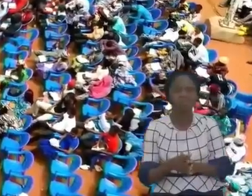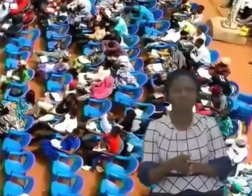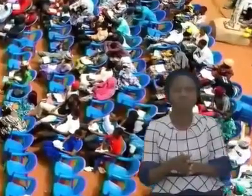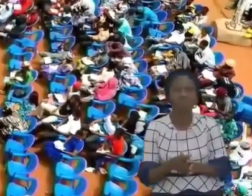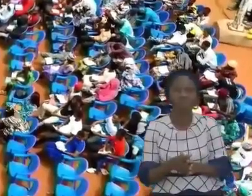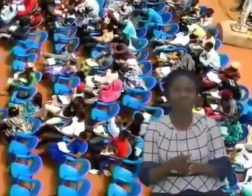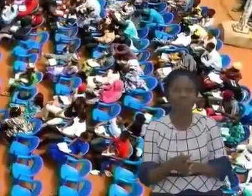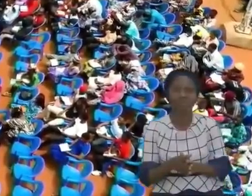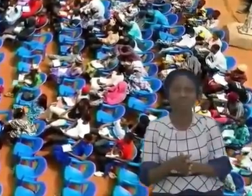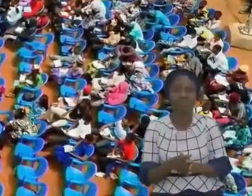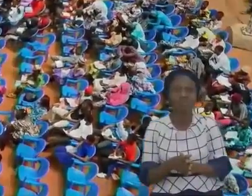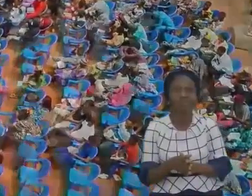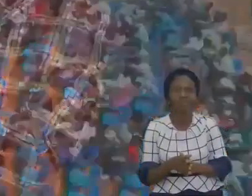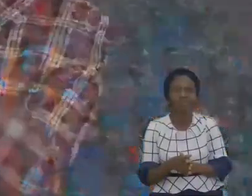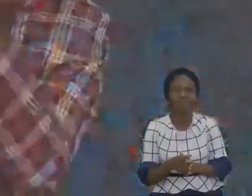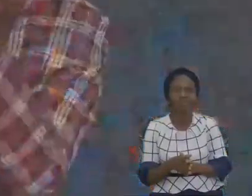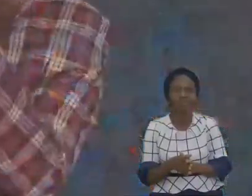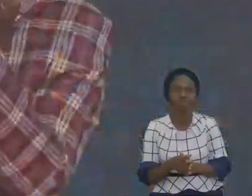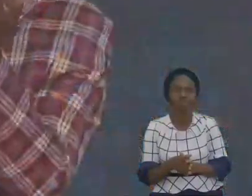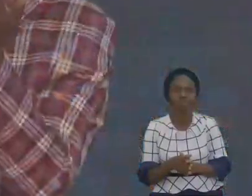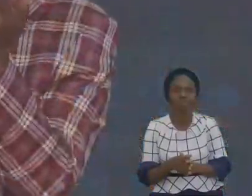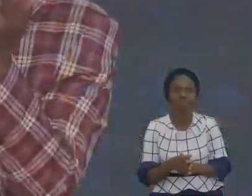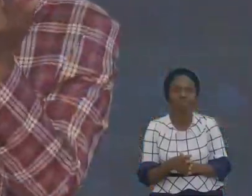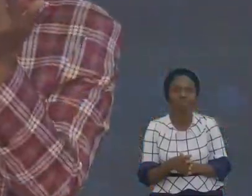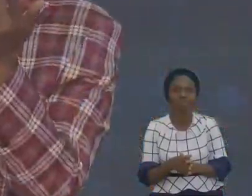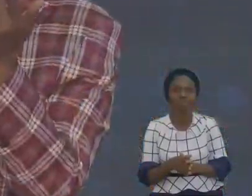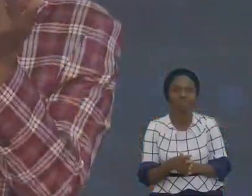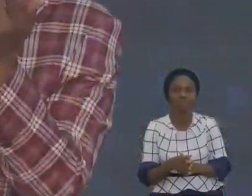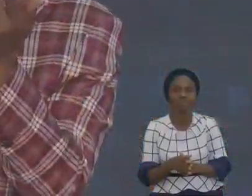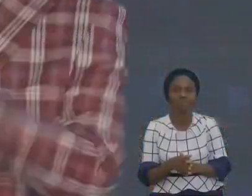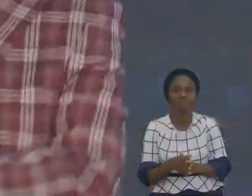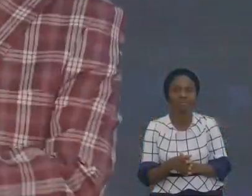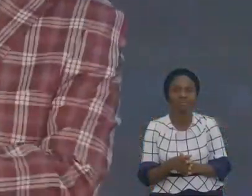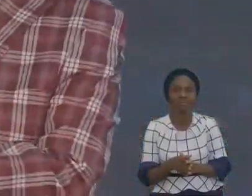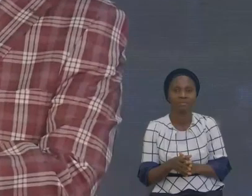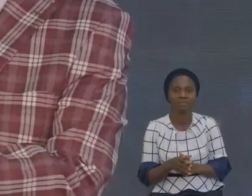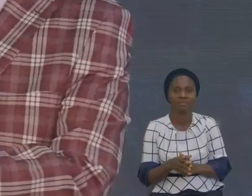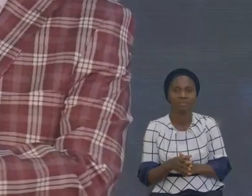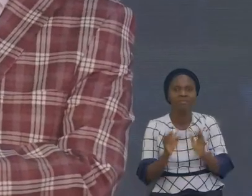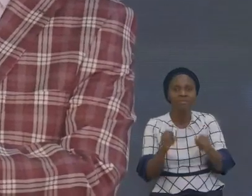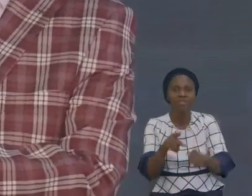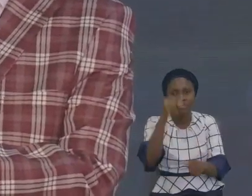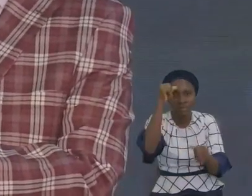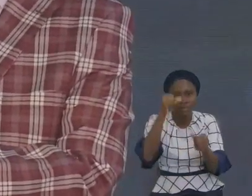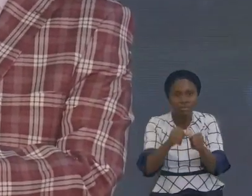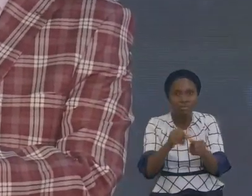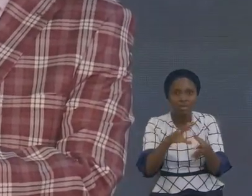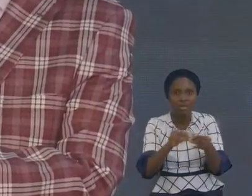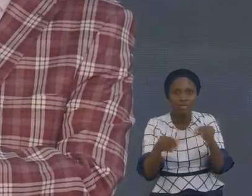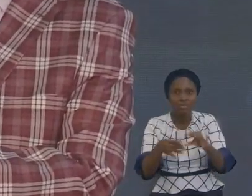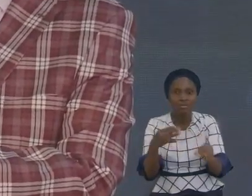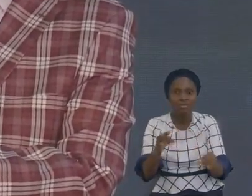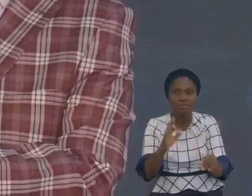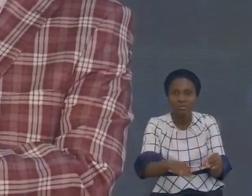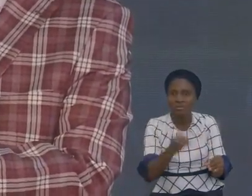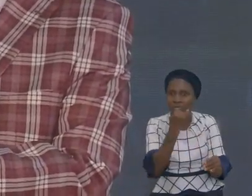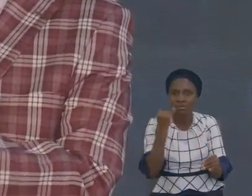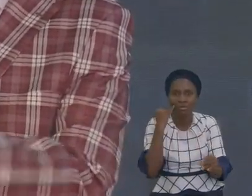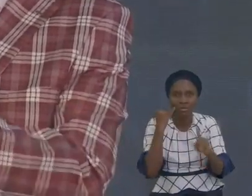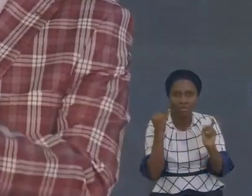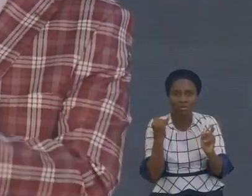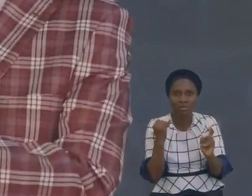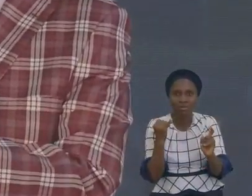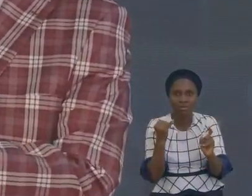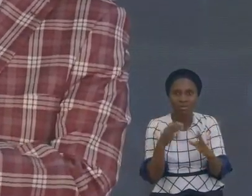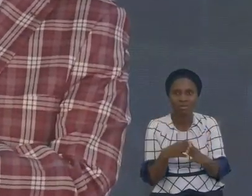Do you remember the story of the children of Israel? They got manna from heaven and they ate